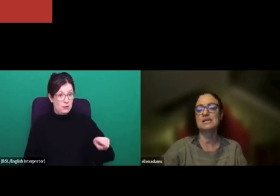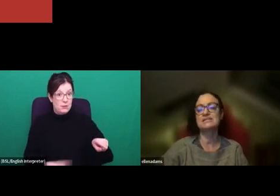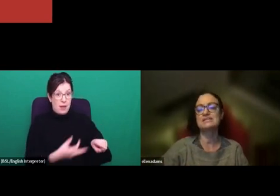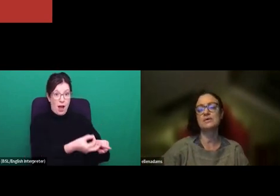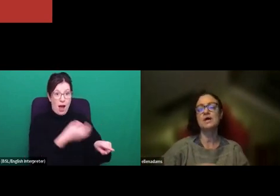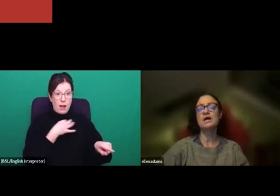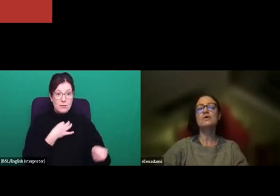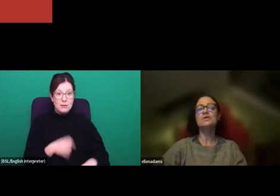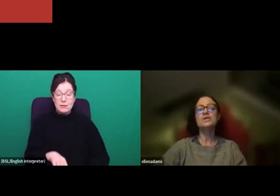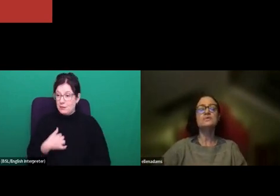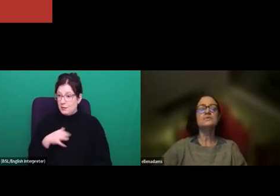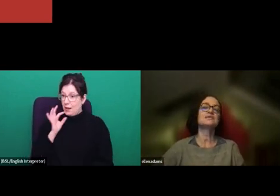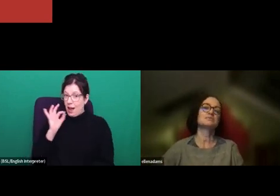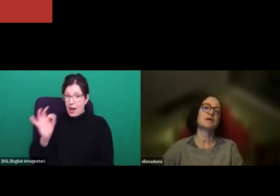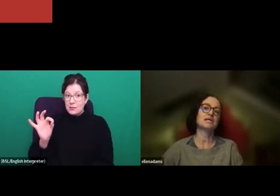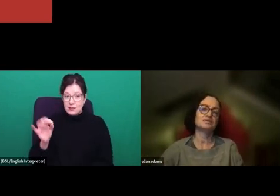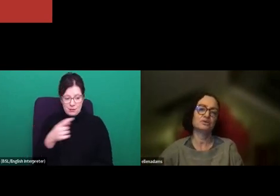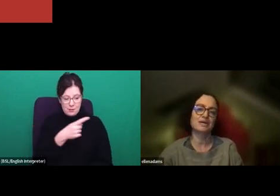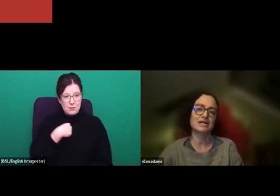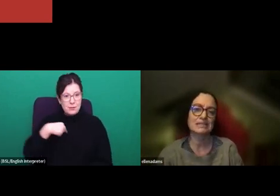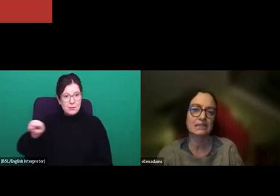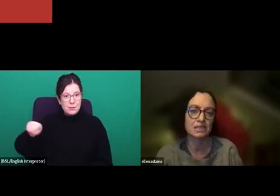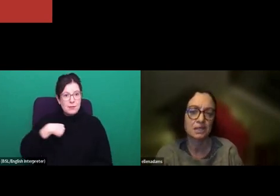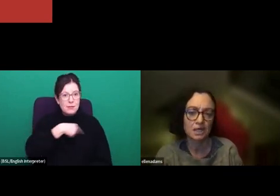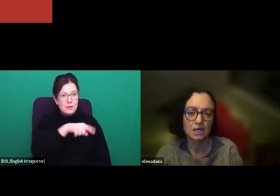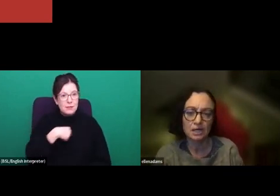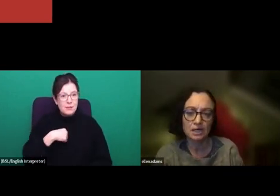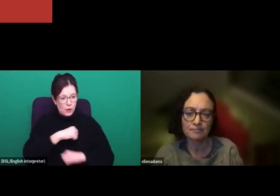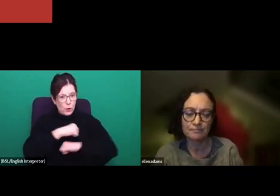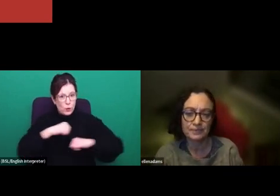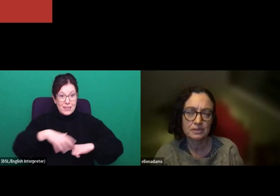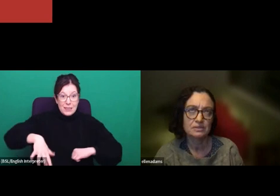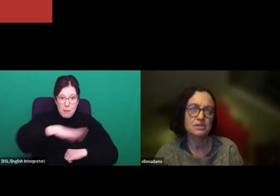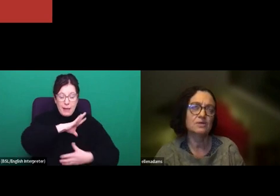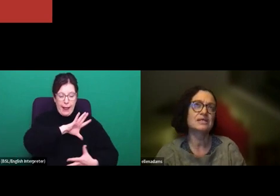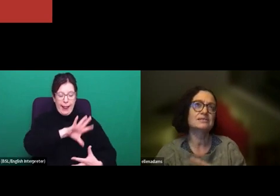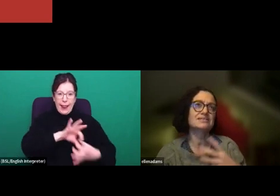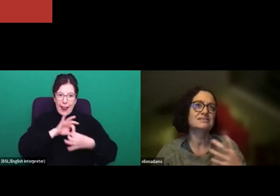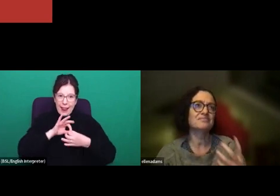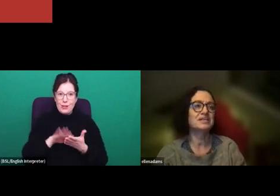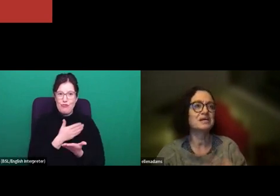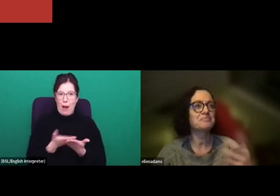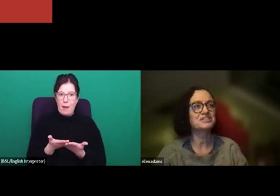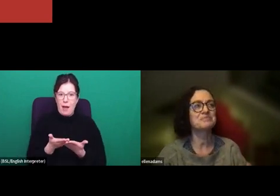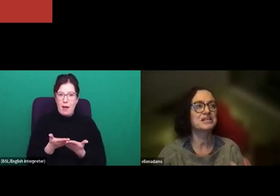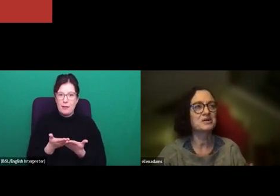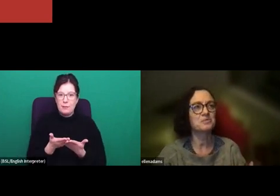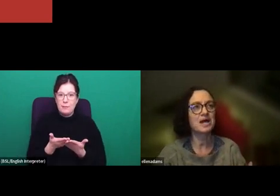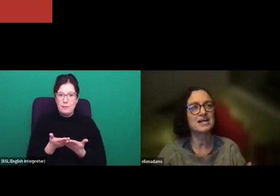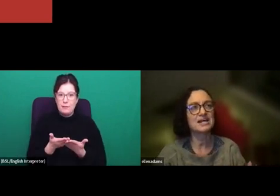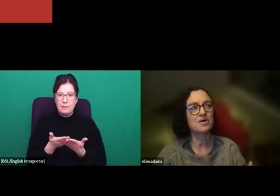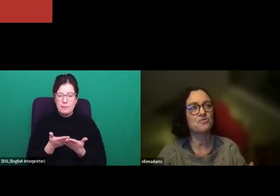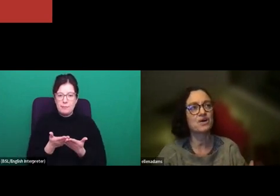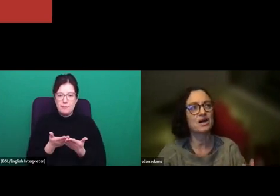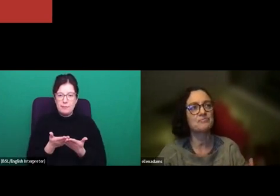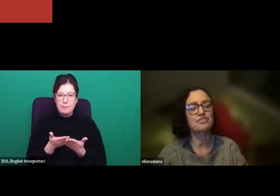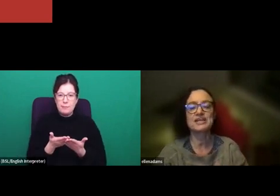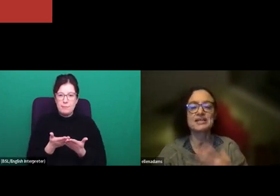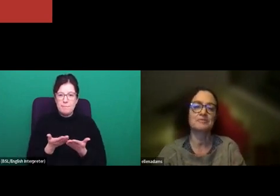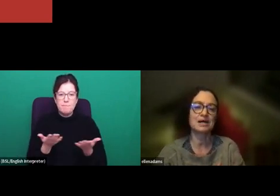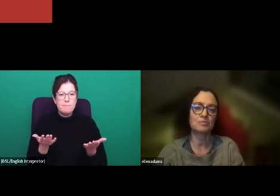you asked me. So you're using space grammatically. So there's something, there must be a way